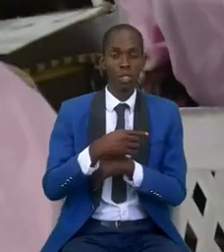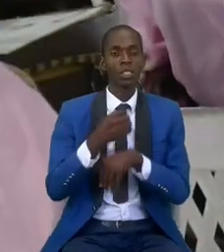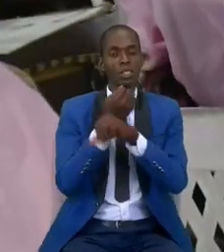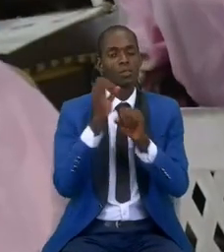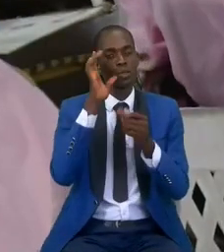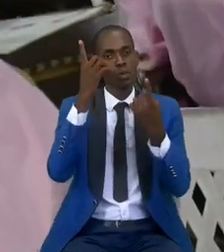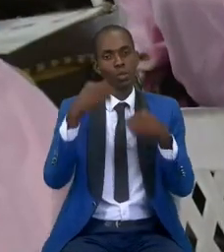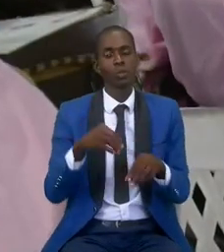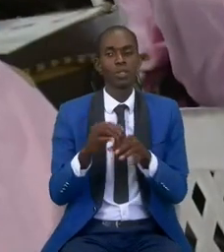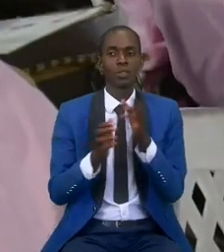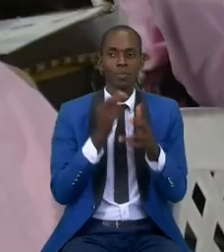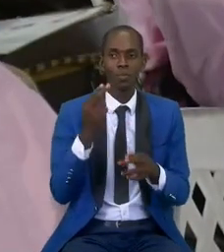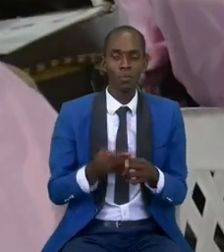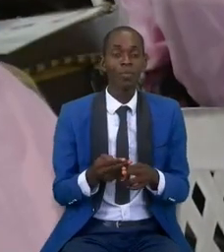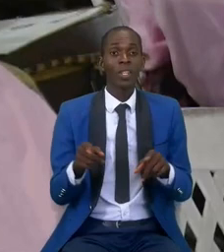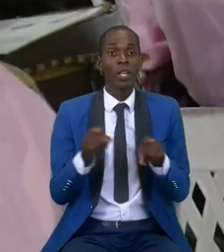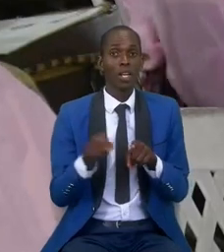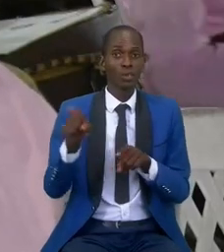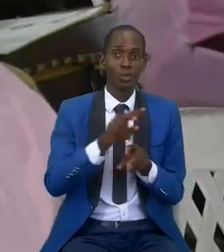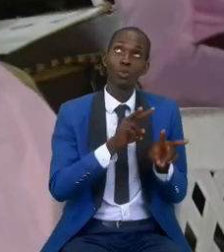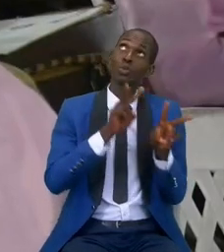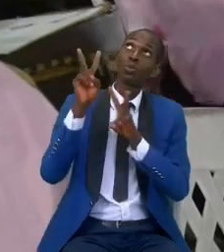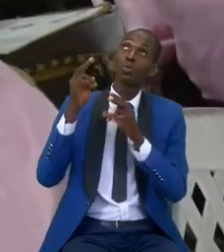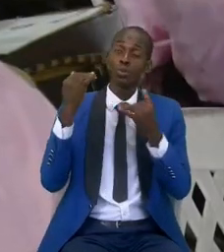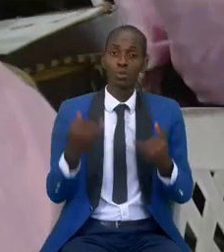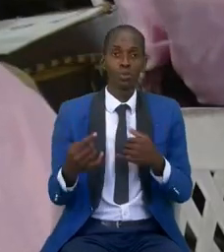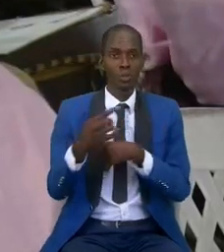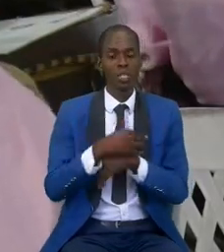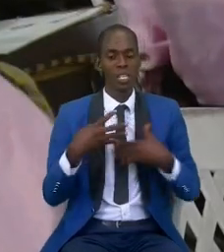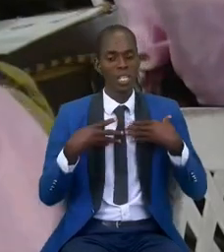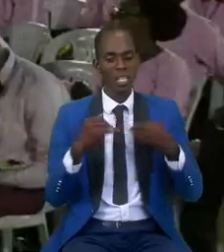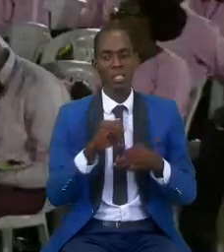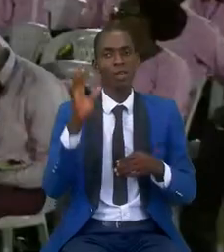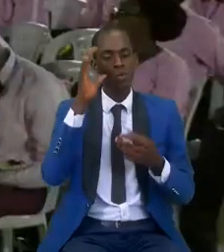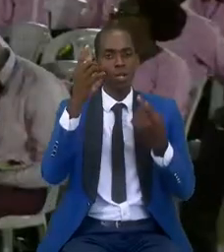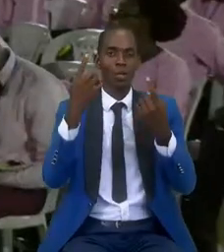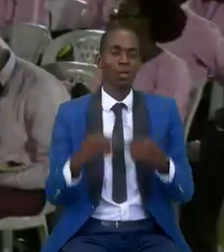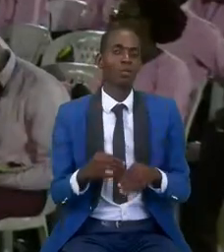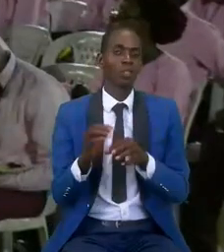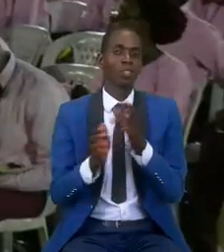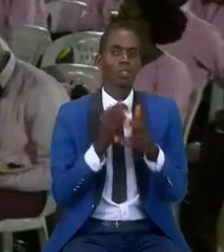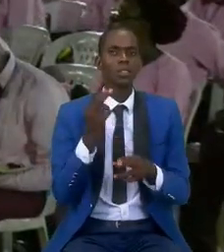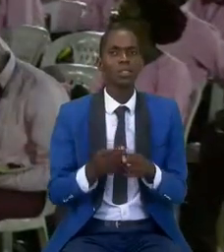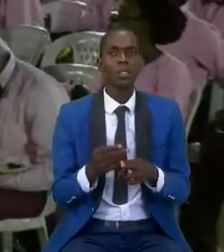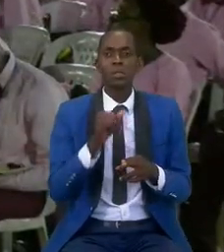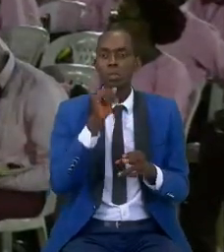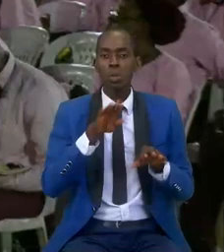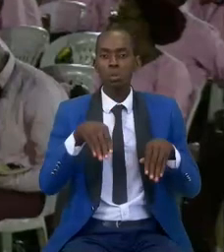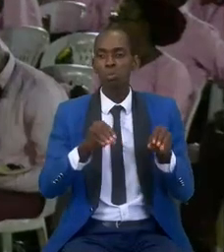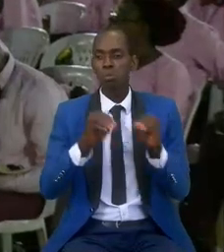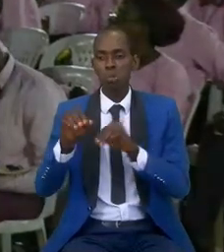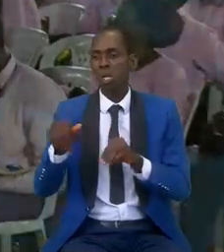restriction there as true maybe uh you know if you have been going to this particular church